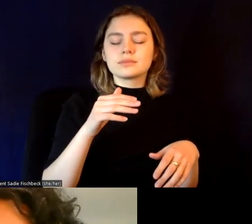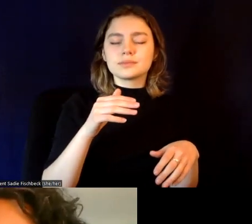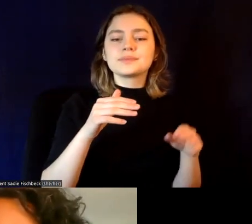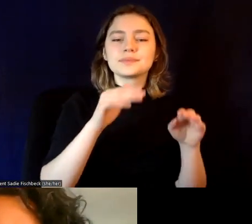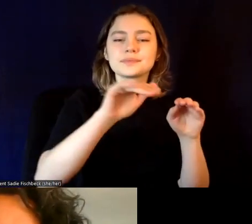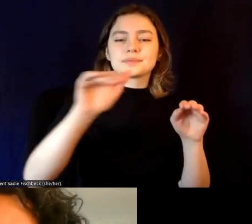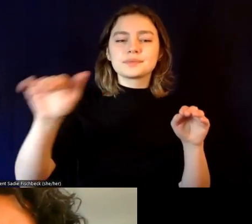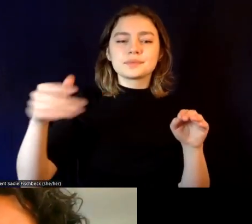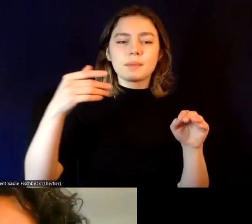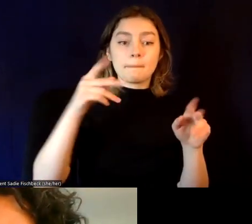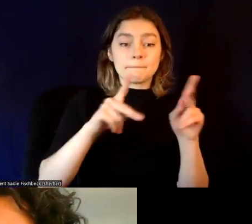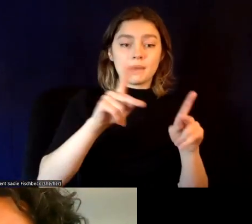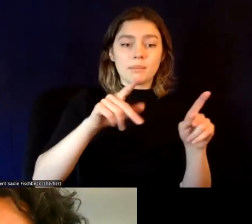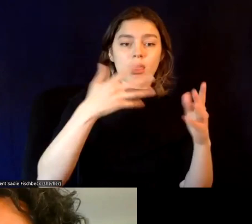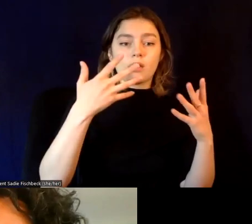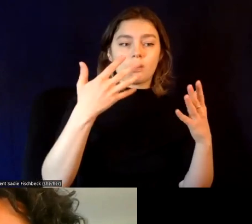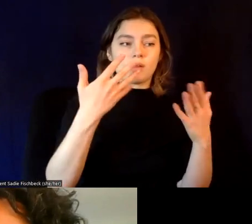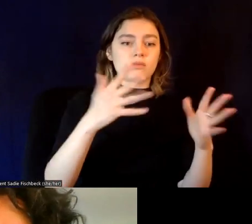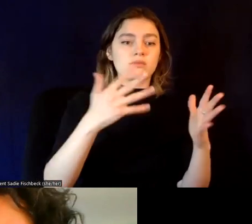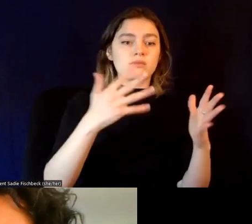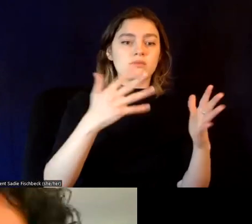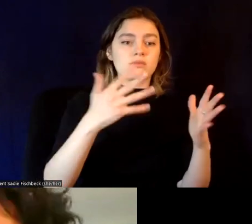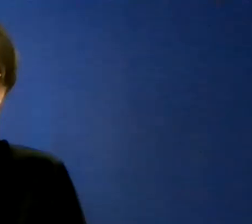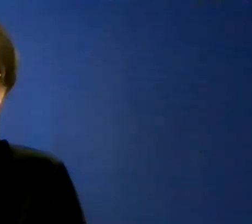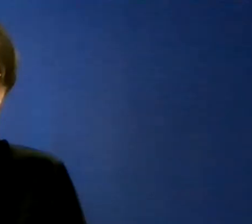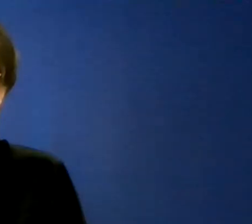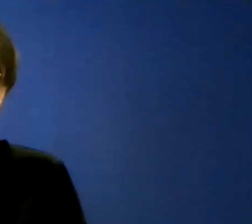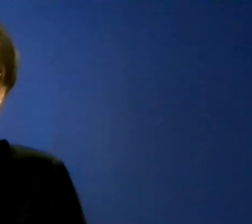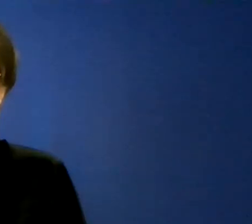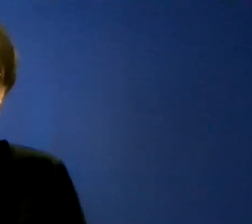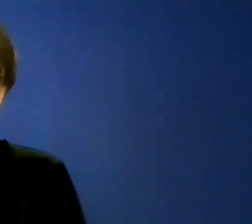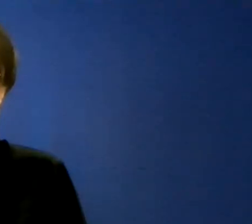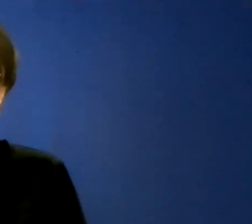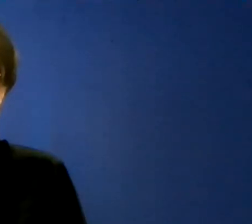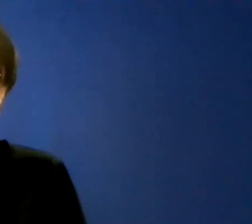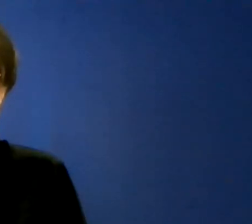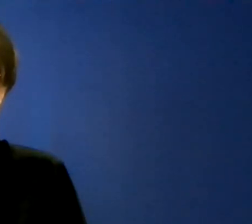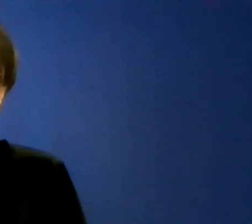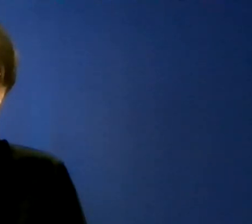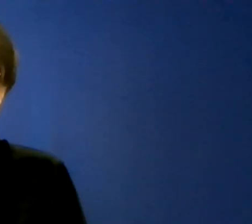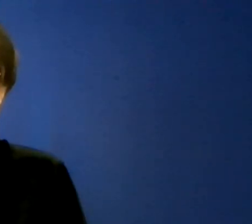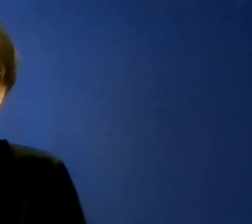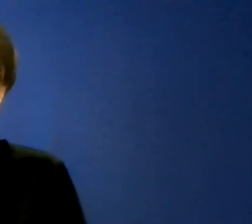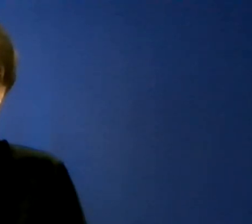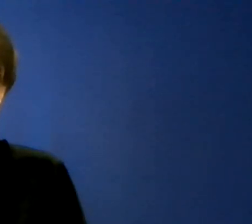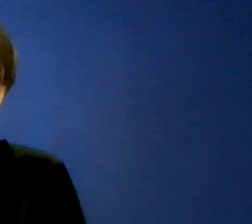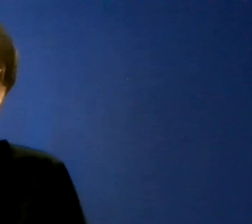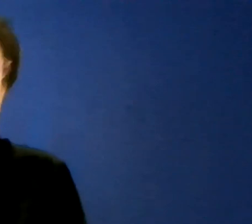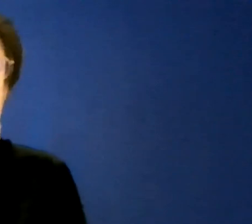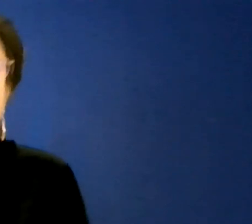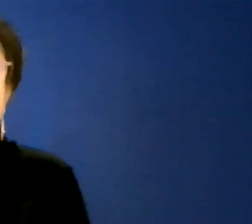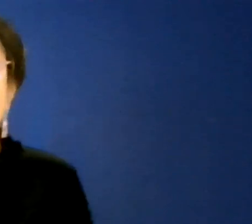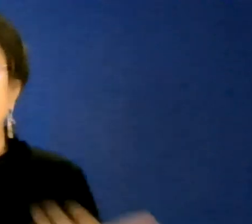event. Uh, the Honorable Senator Roger Cates, um, the Honorable State Representative Suzanne